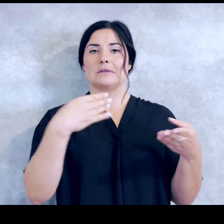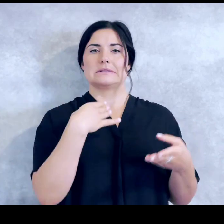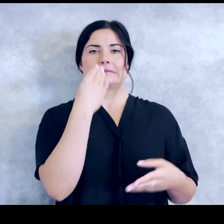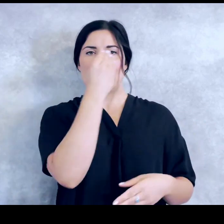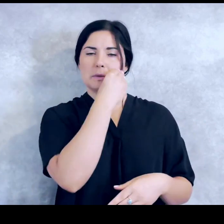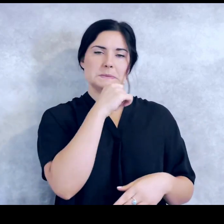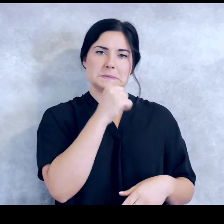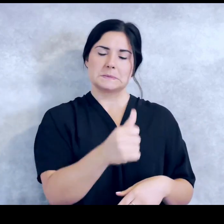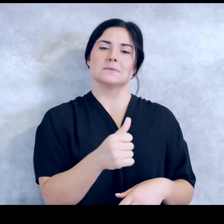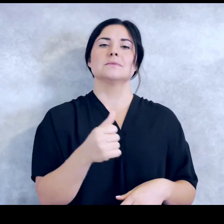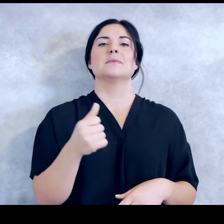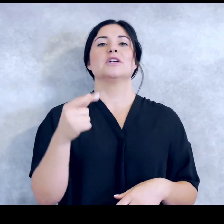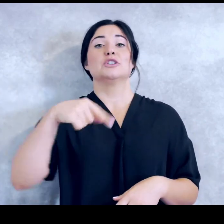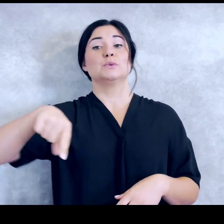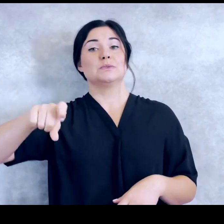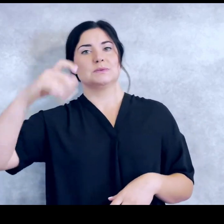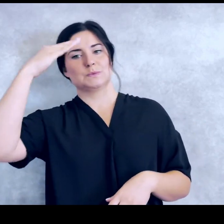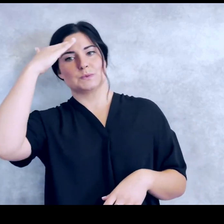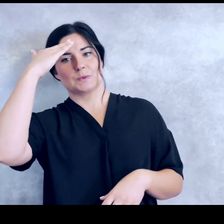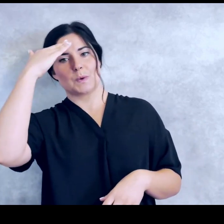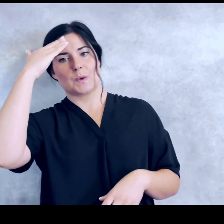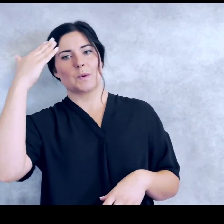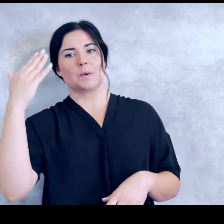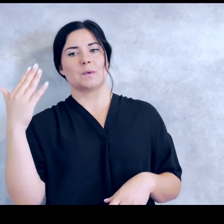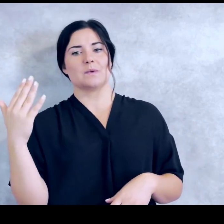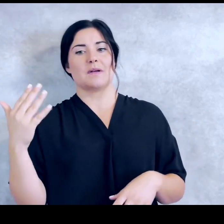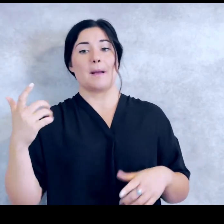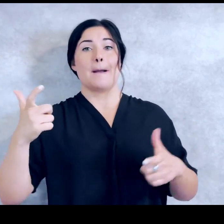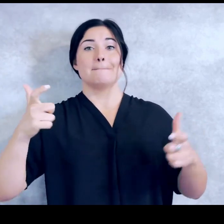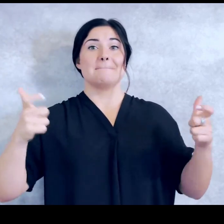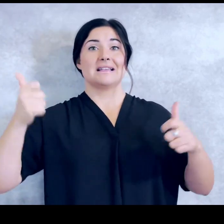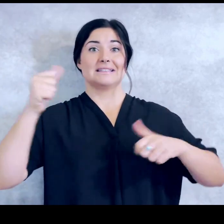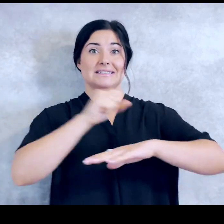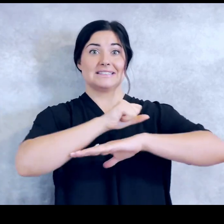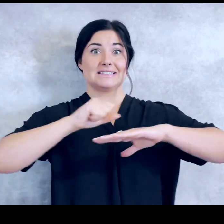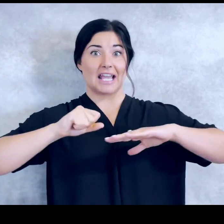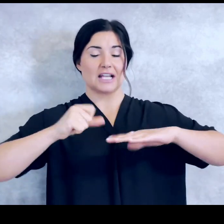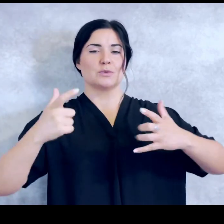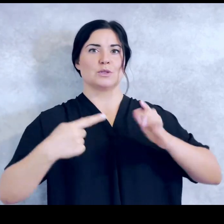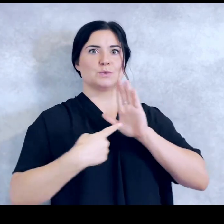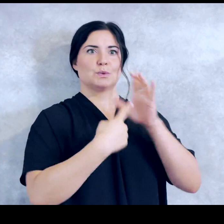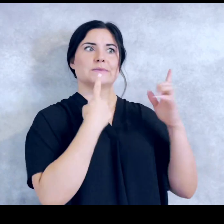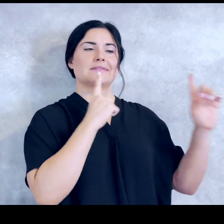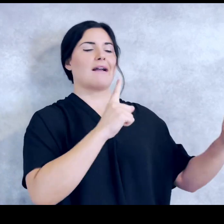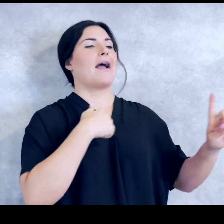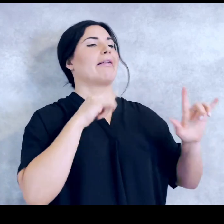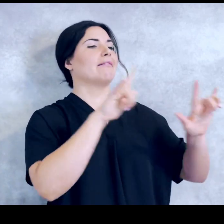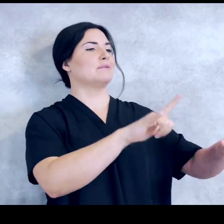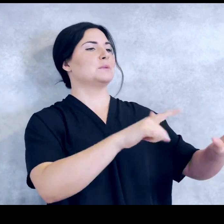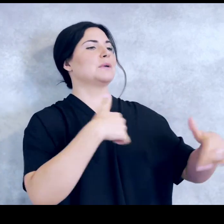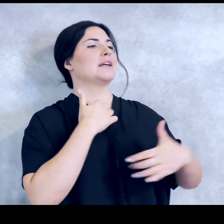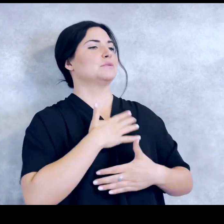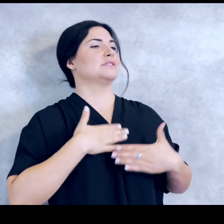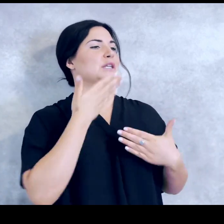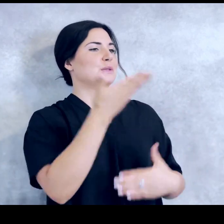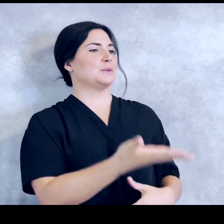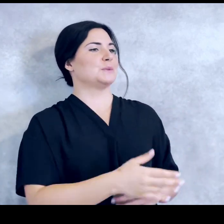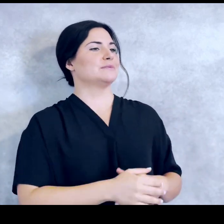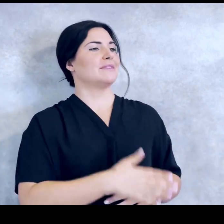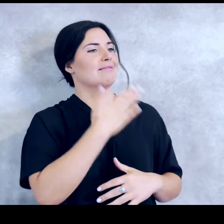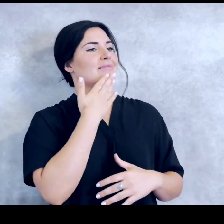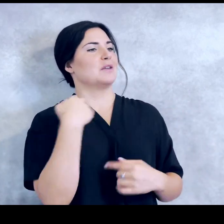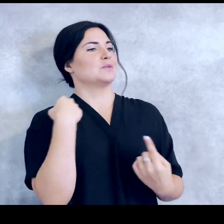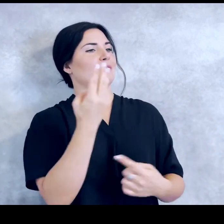not about the flowers. It's just so that you know that on the biggest stage I can find, how much I love you, how much I appreciate